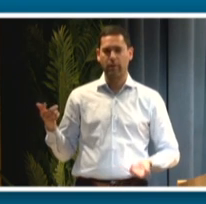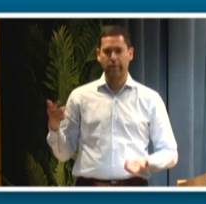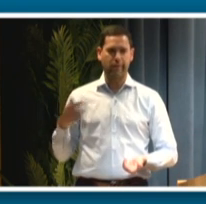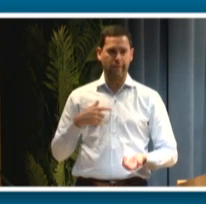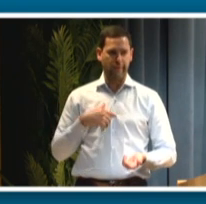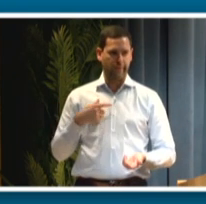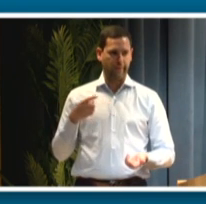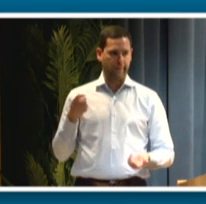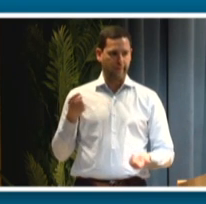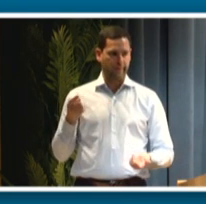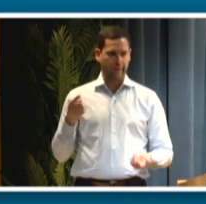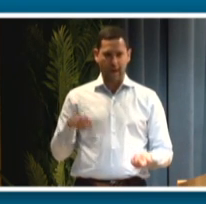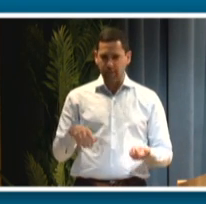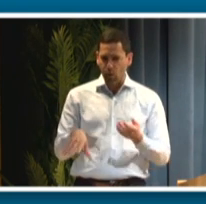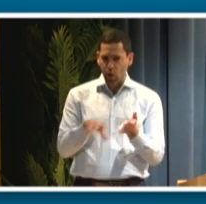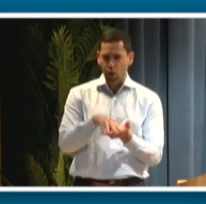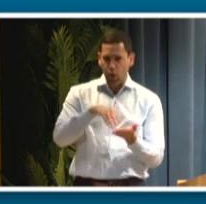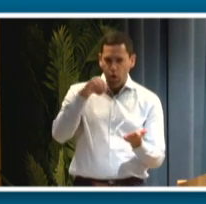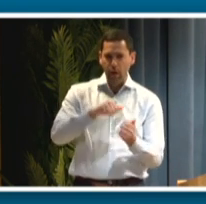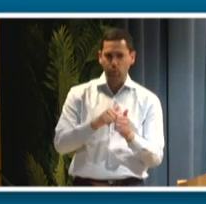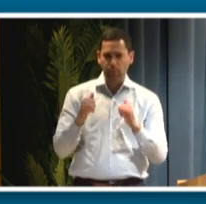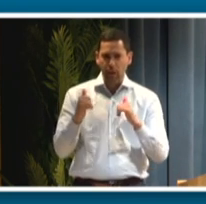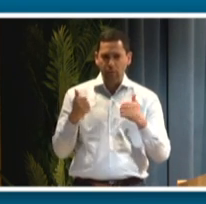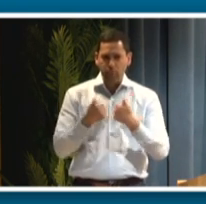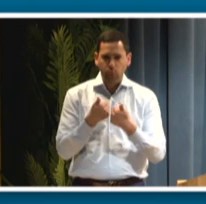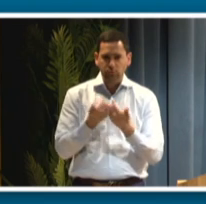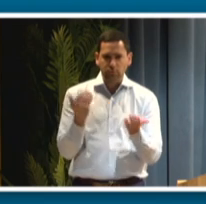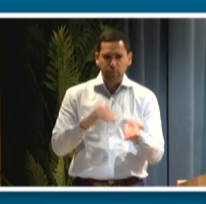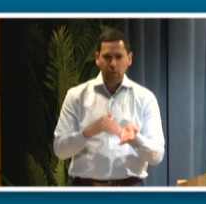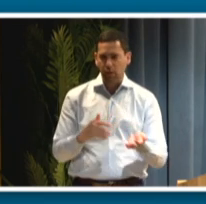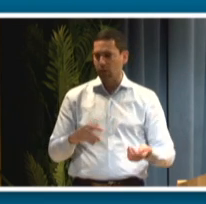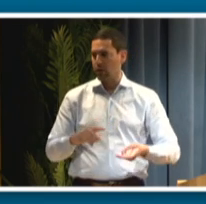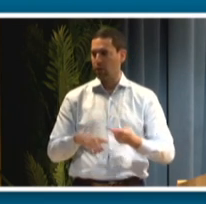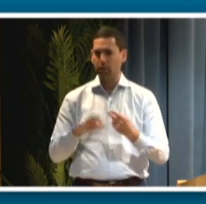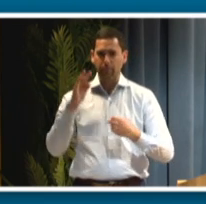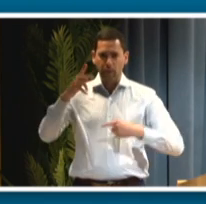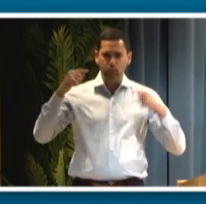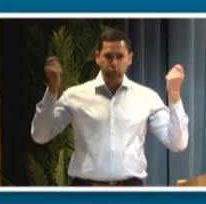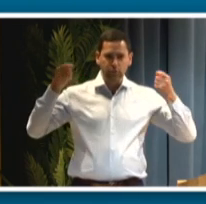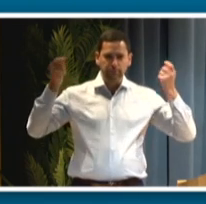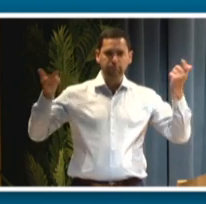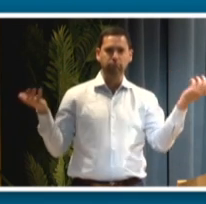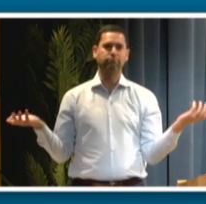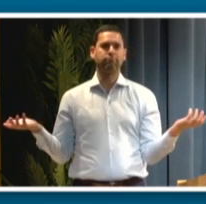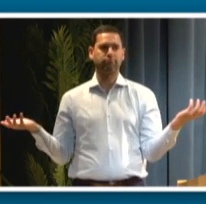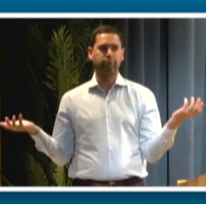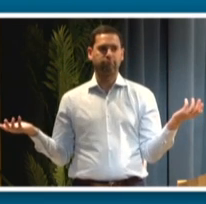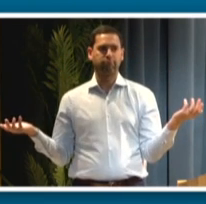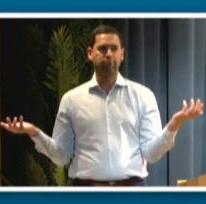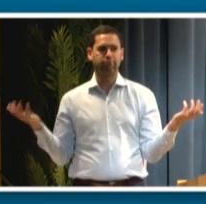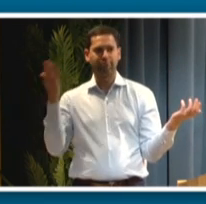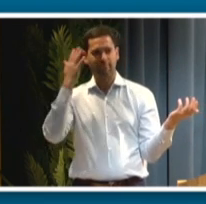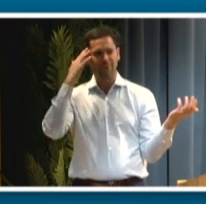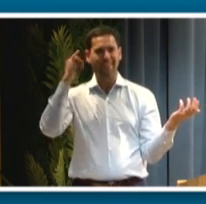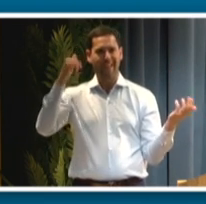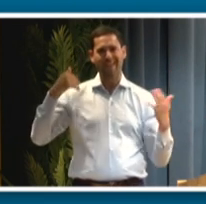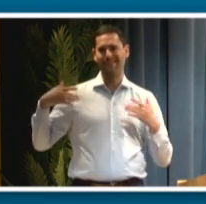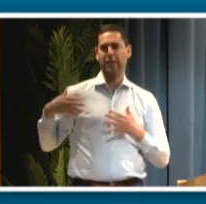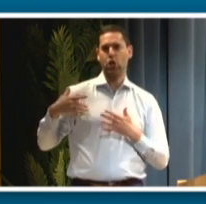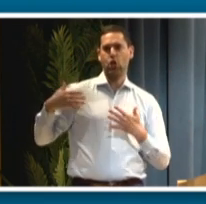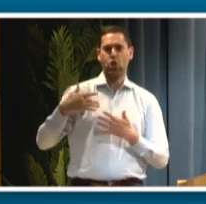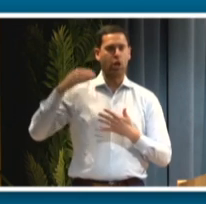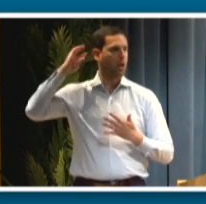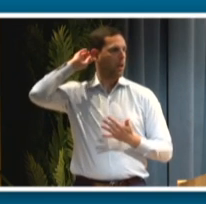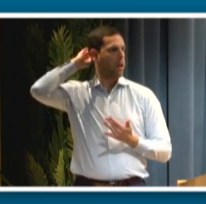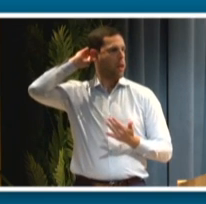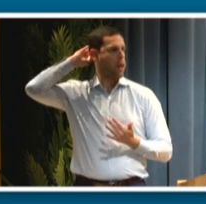sport again. I got to figure, I'm back in the gym. I need to figure out how to, because I got to find ways to divert it. If not, like, this